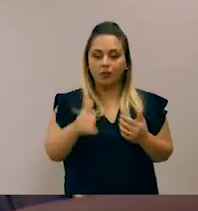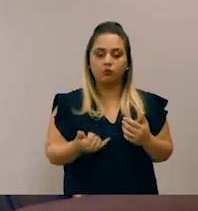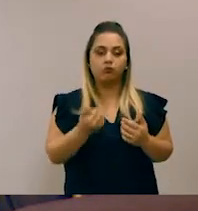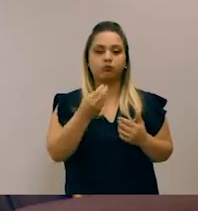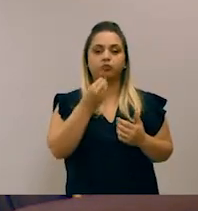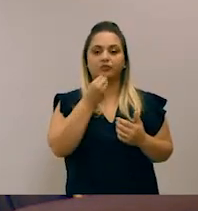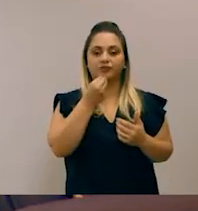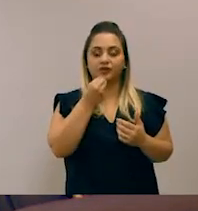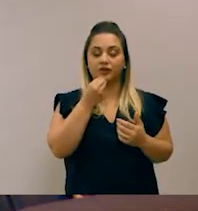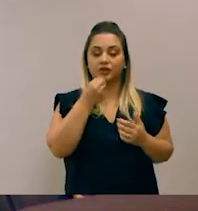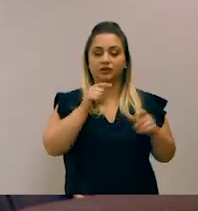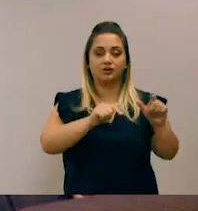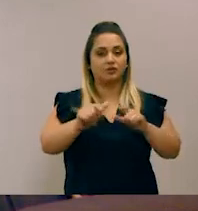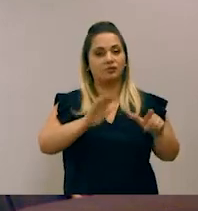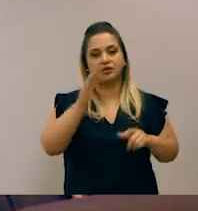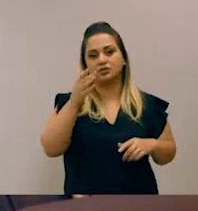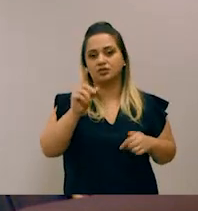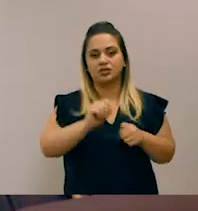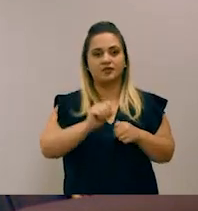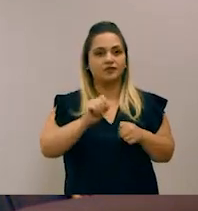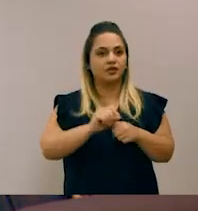and how much is it